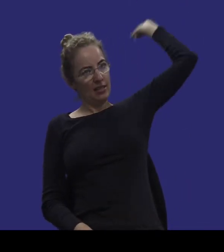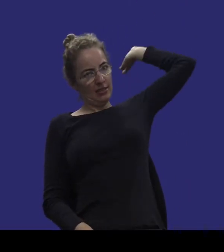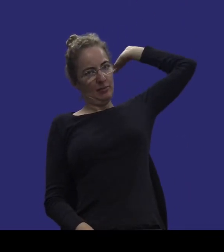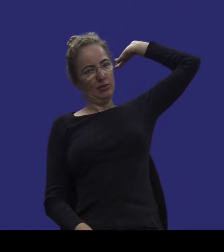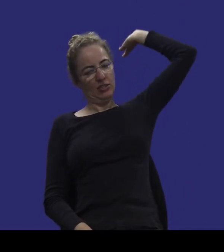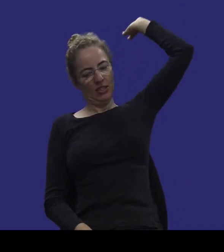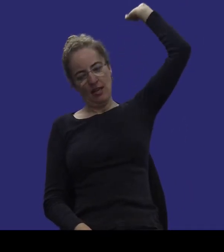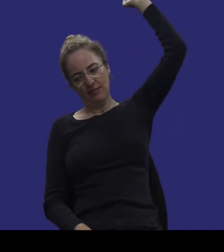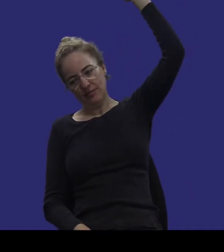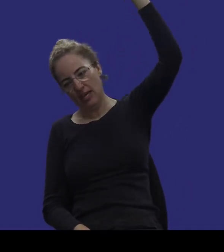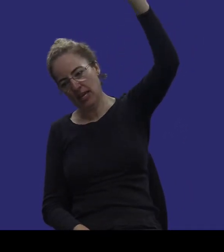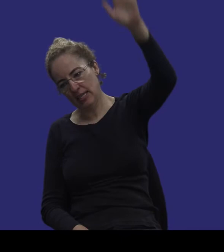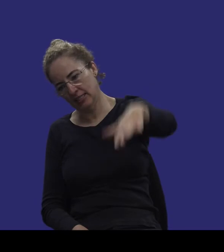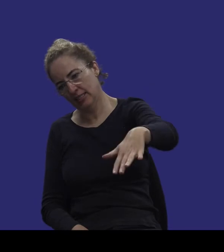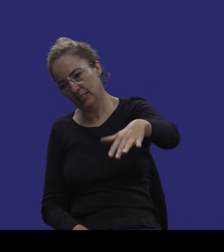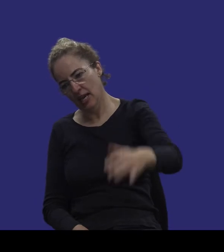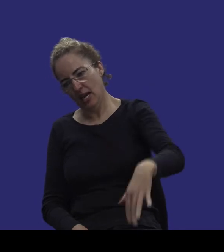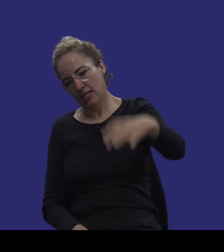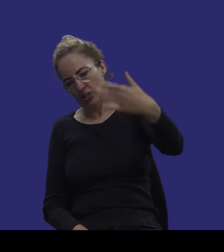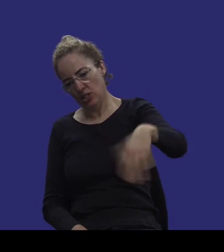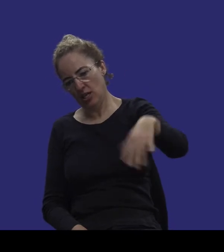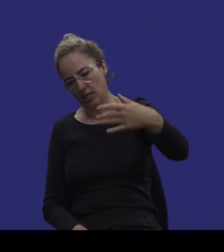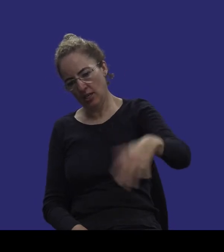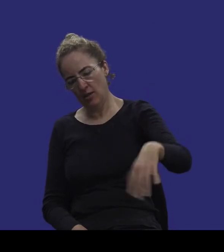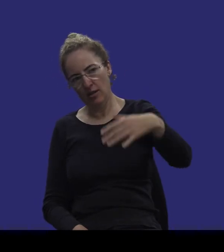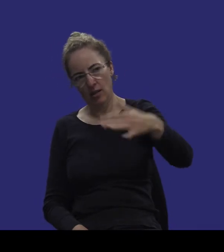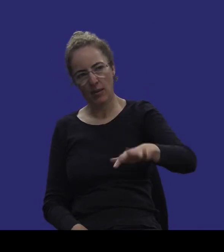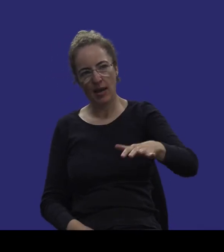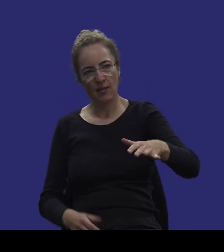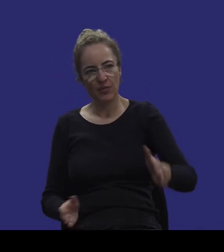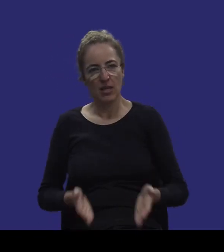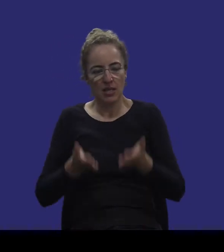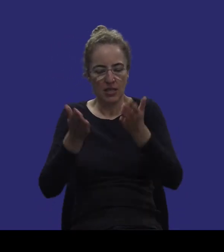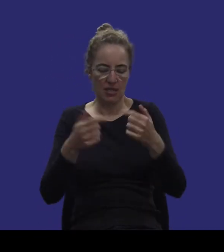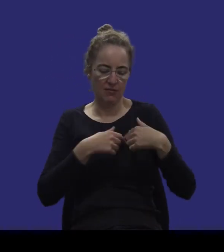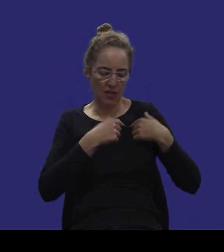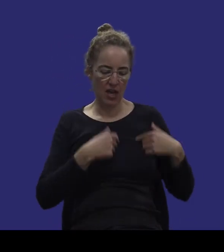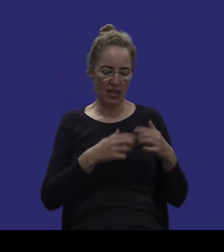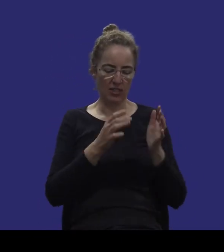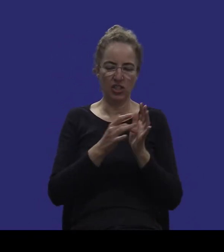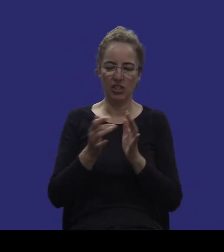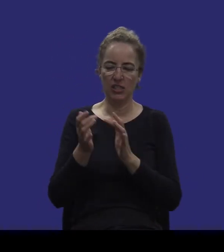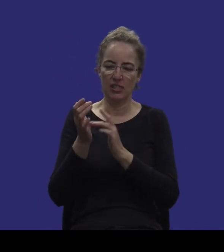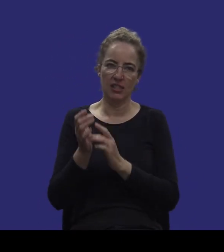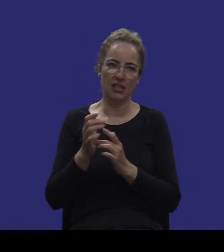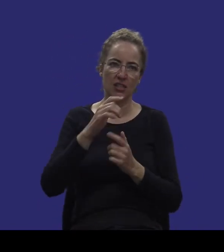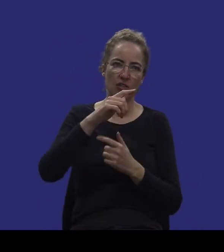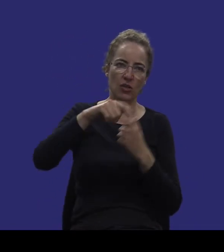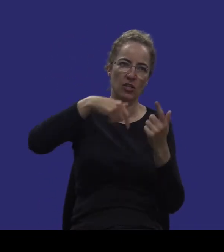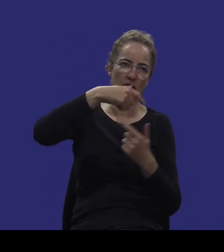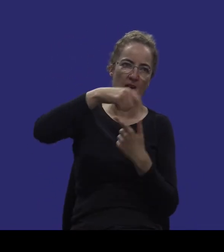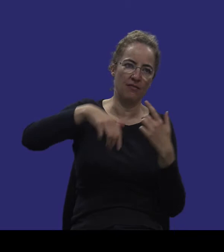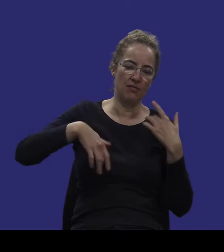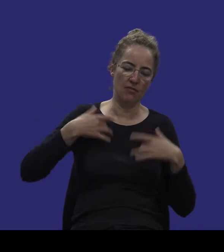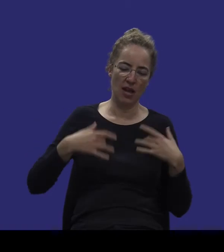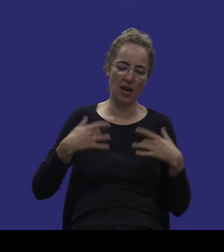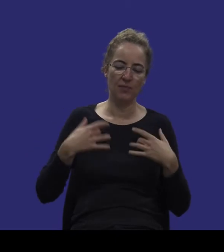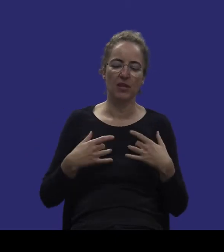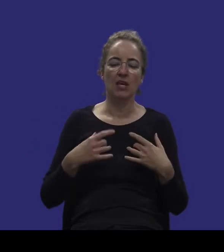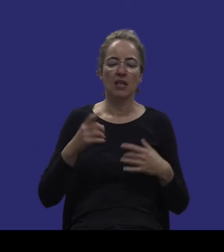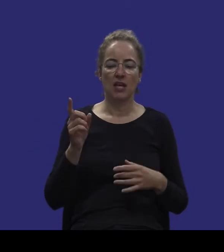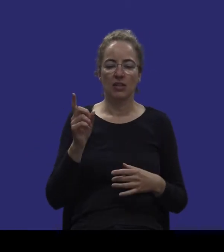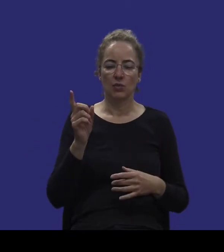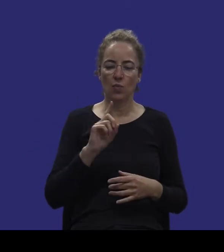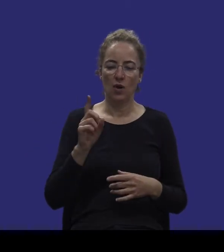hand out, you put your left hand in, and you shake it all about. If you give your heart to Jesus, He will turn your life